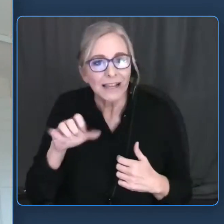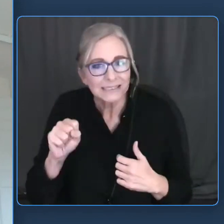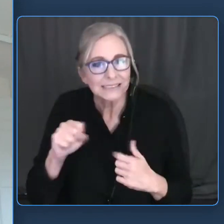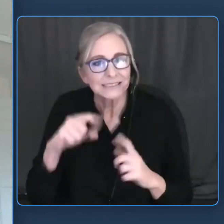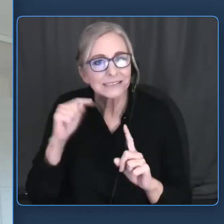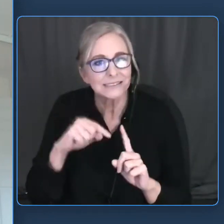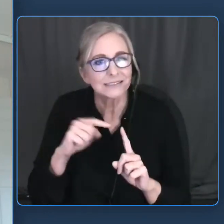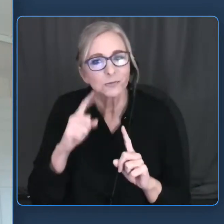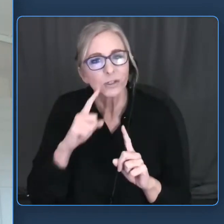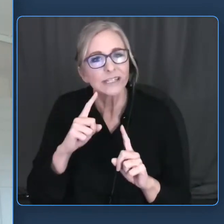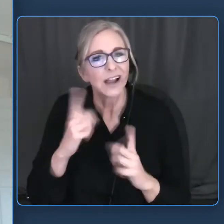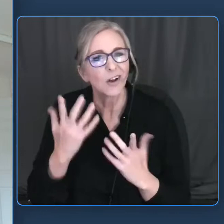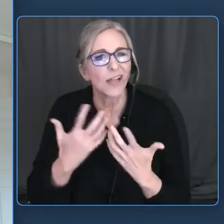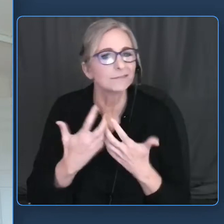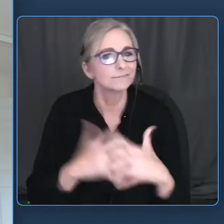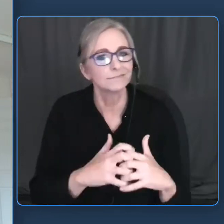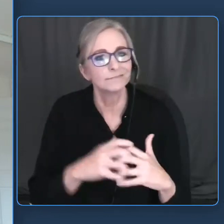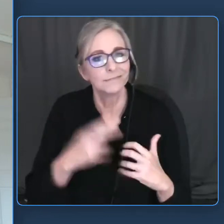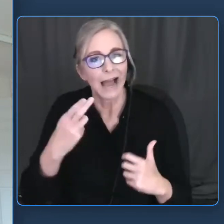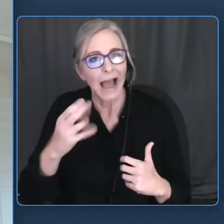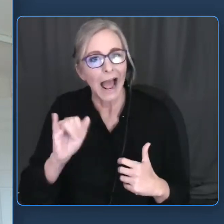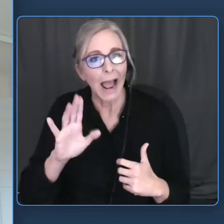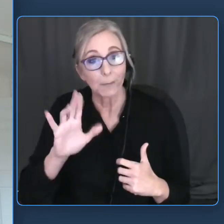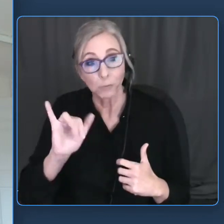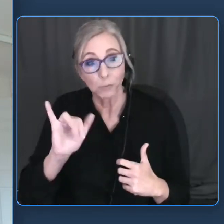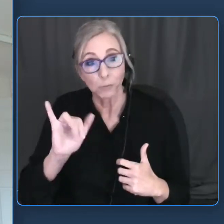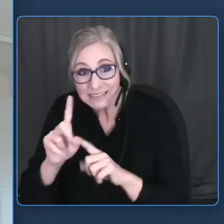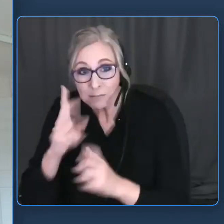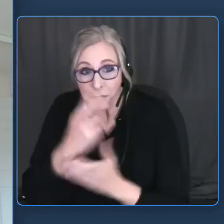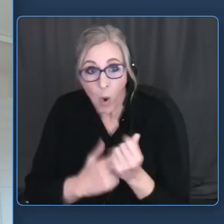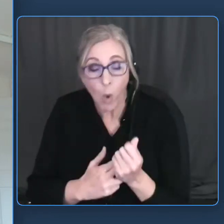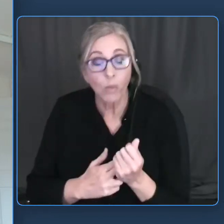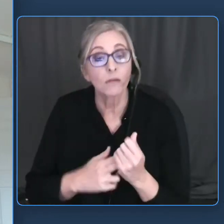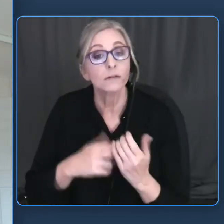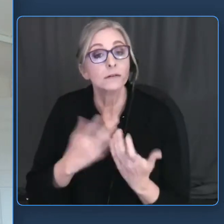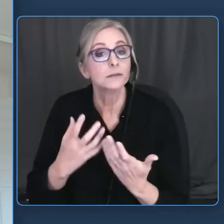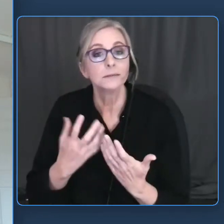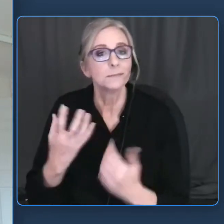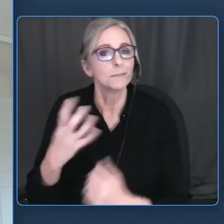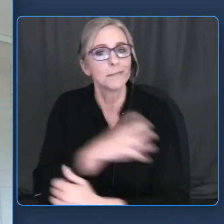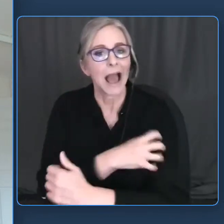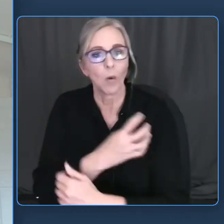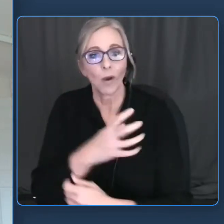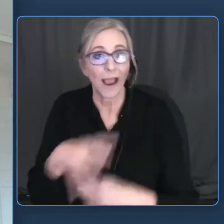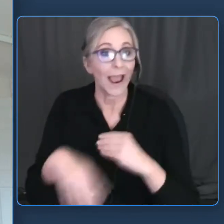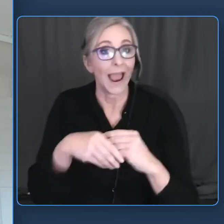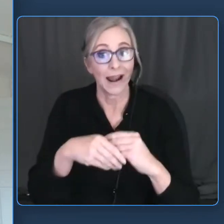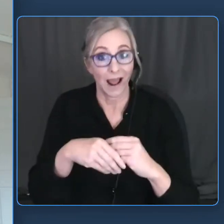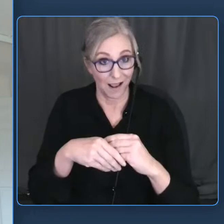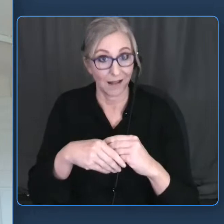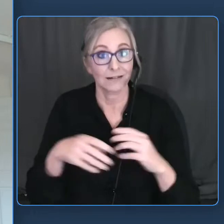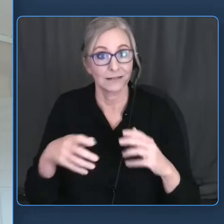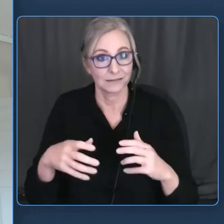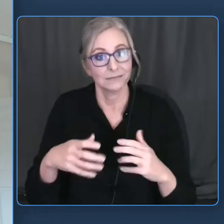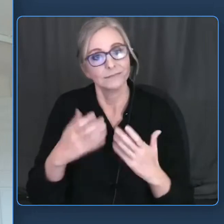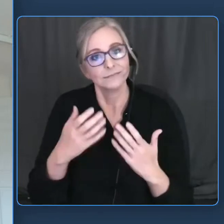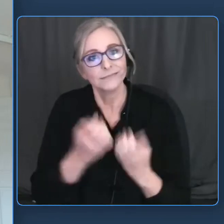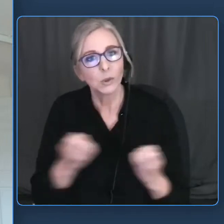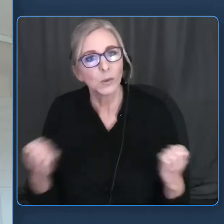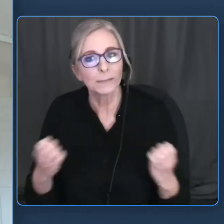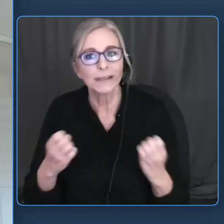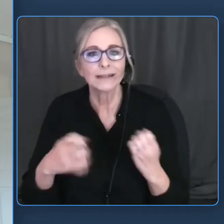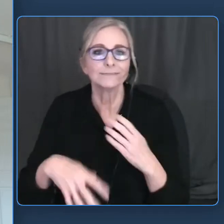are kind of hybrid. So there are some power add-on